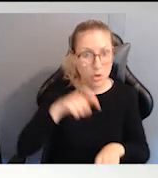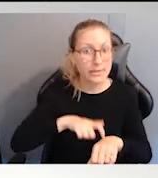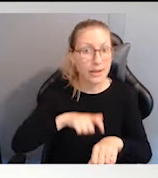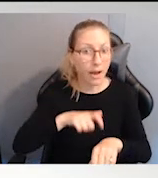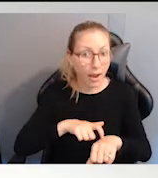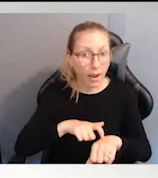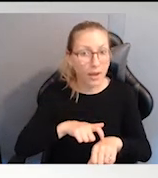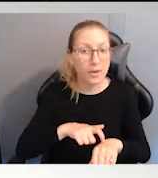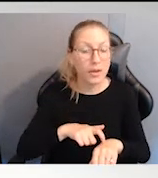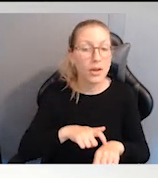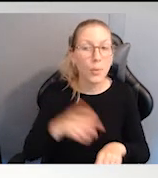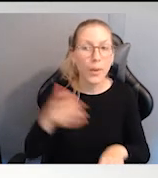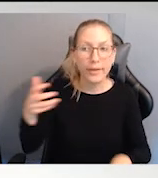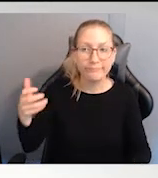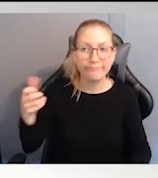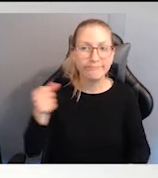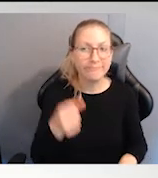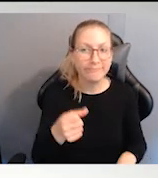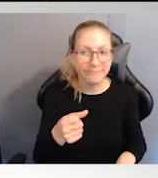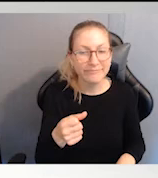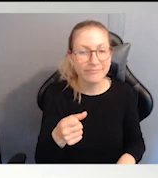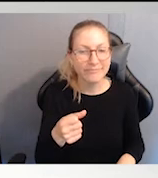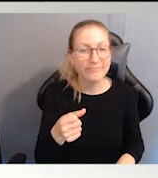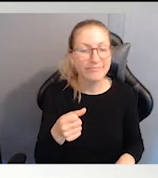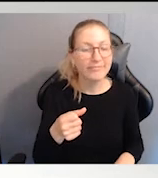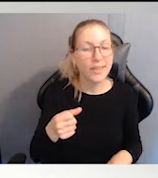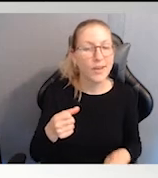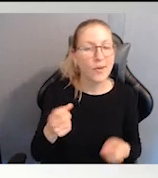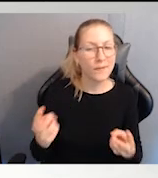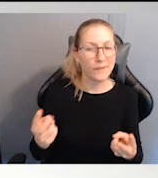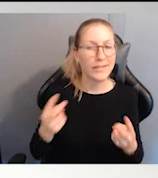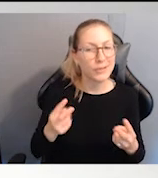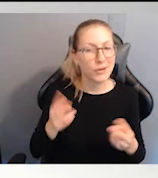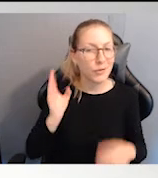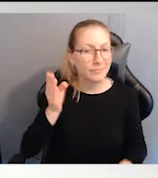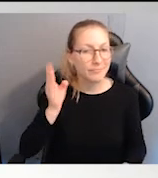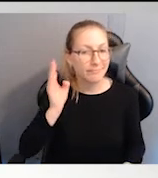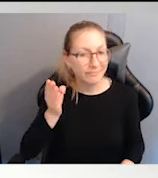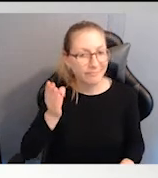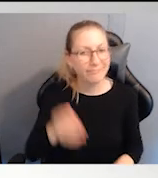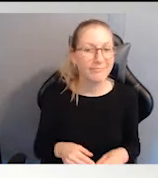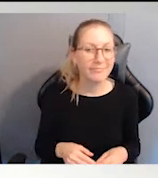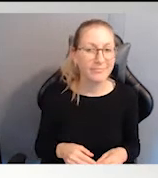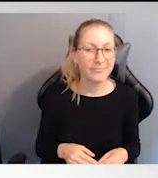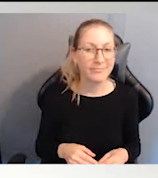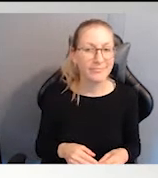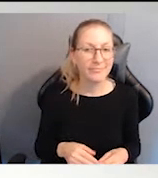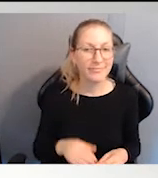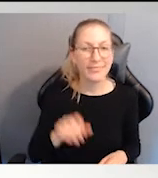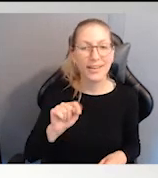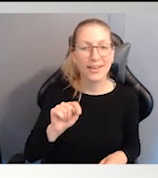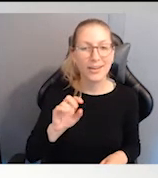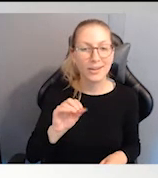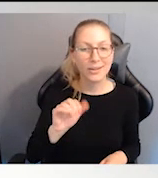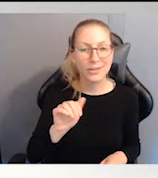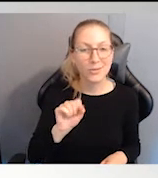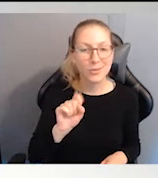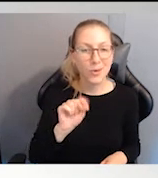speakers and Toastmasters in Silo. And we went to Tallahassee.